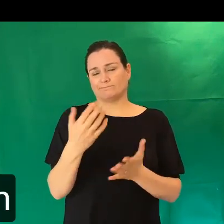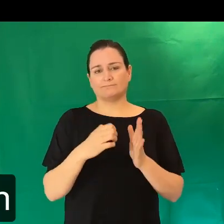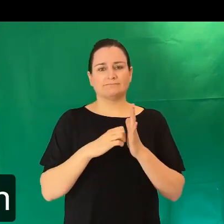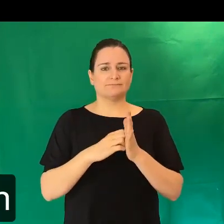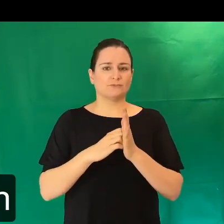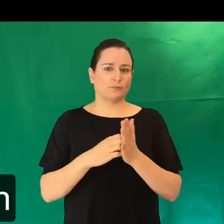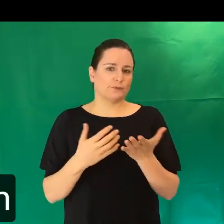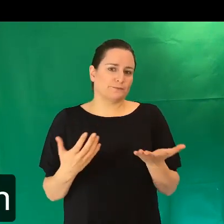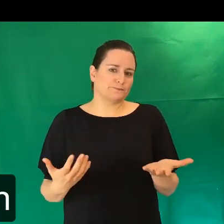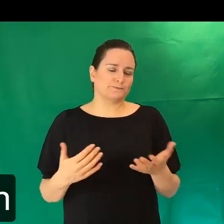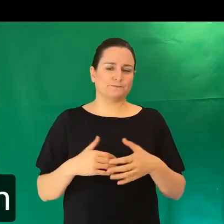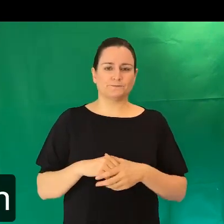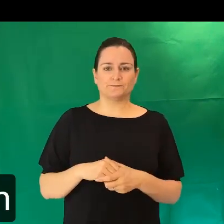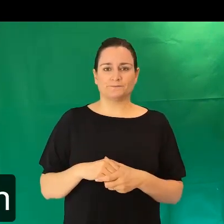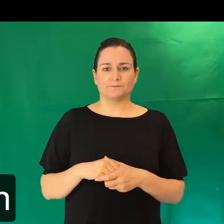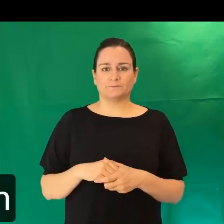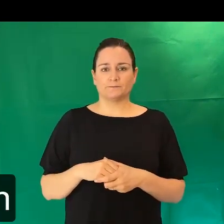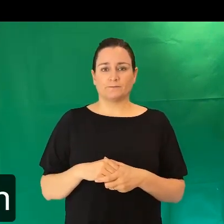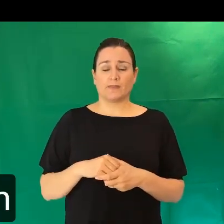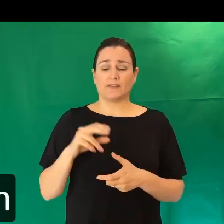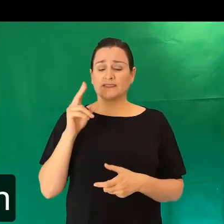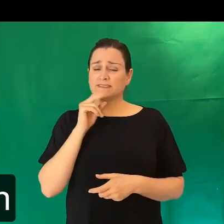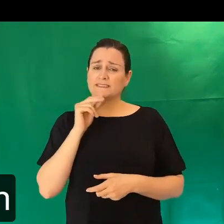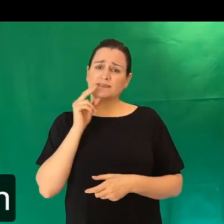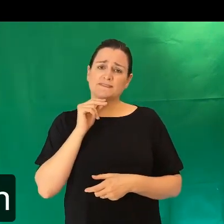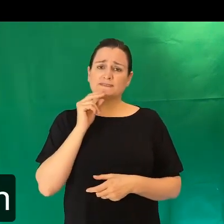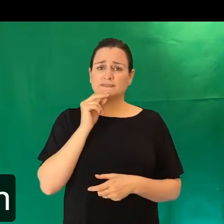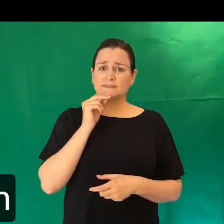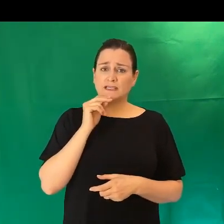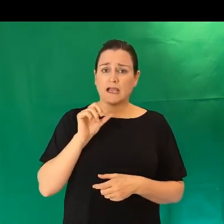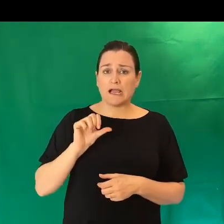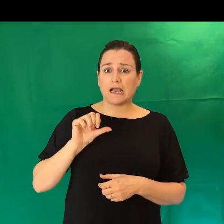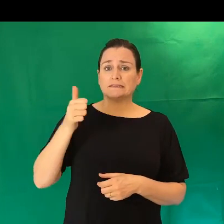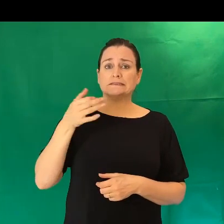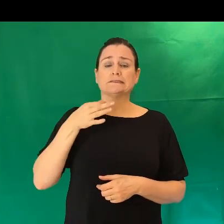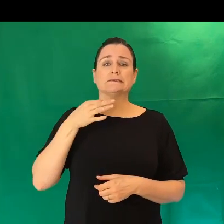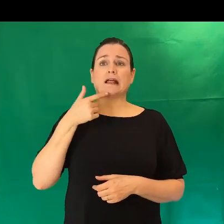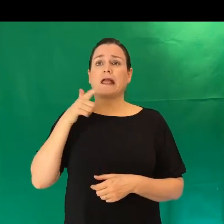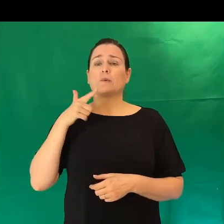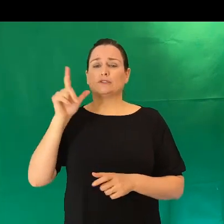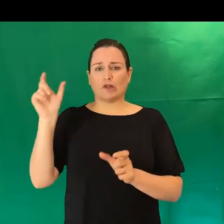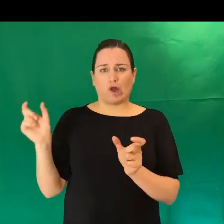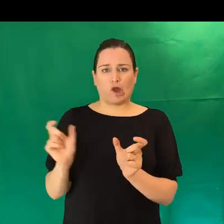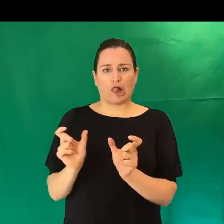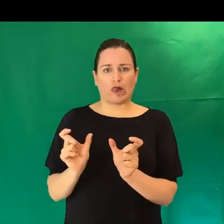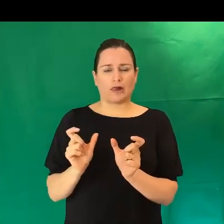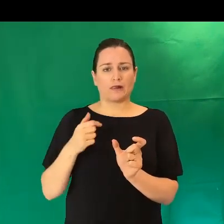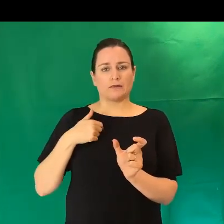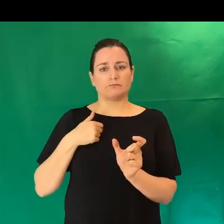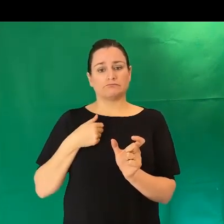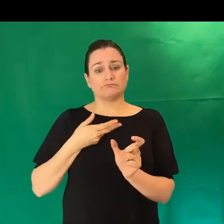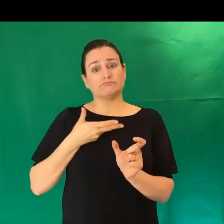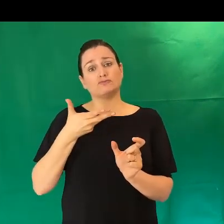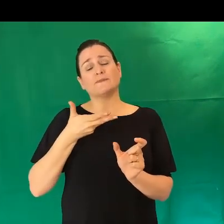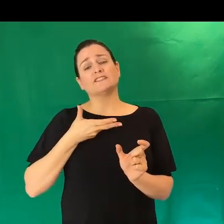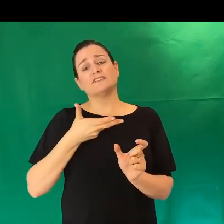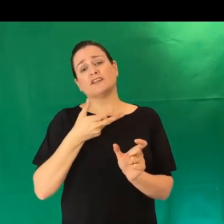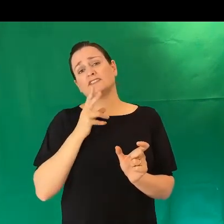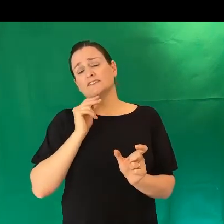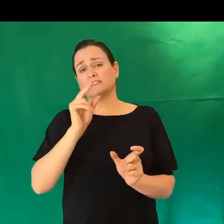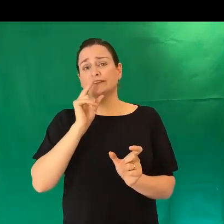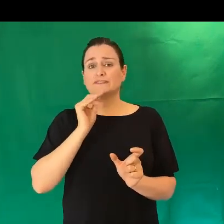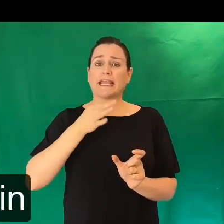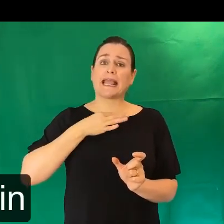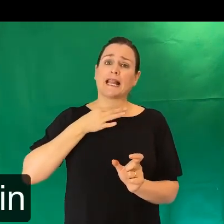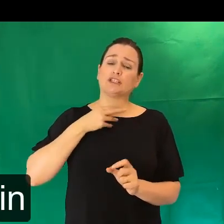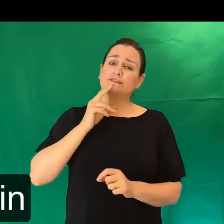for example, you can insert a word or sign from a different language. So I'm speaking English to you,